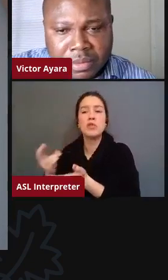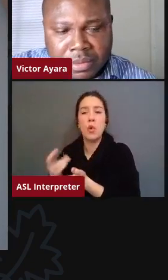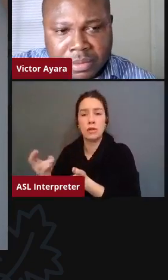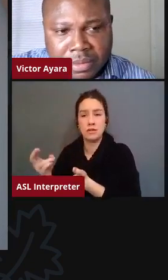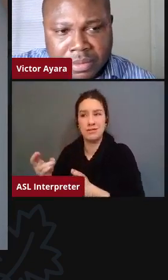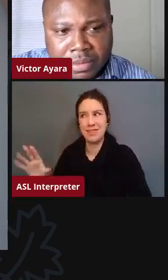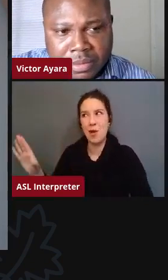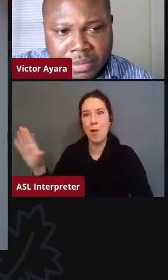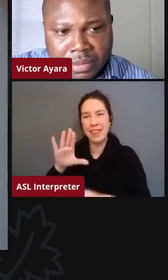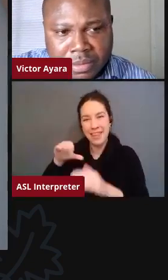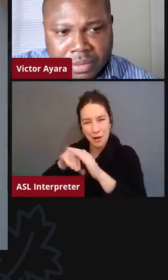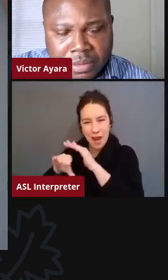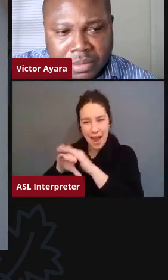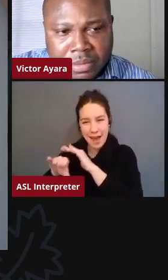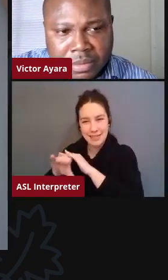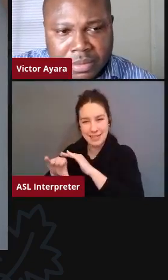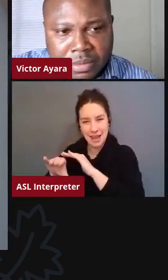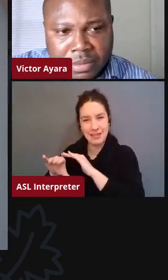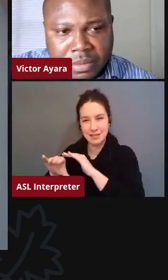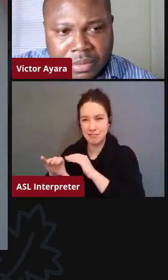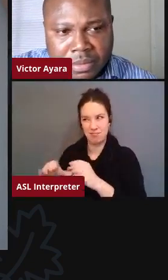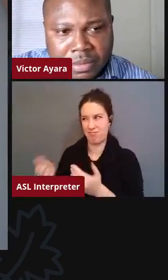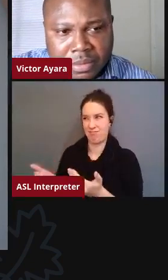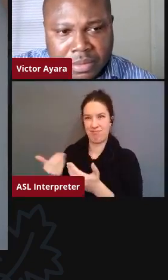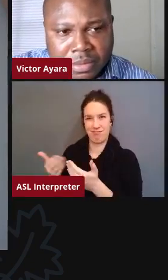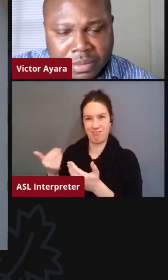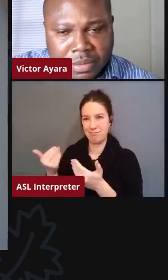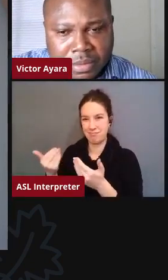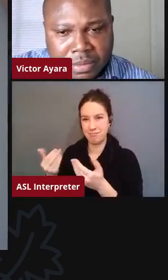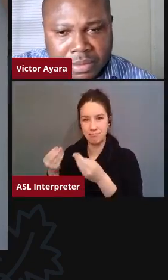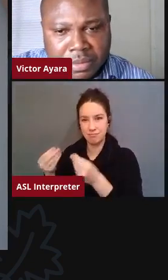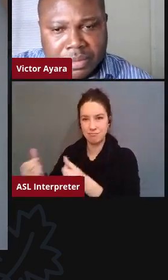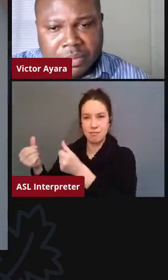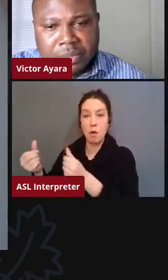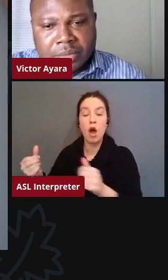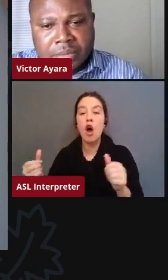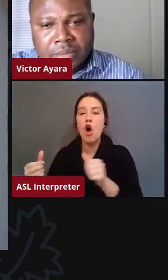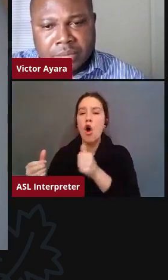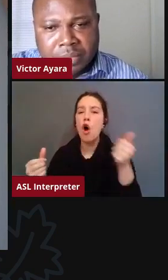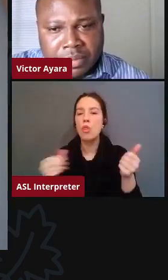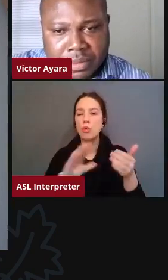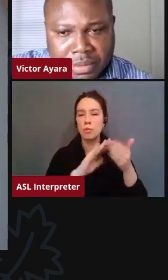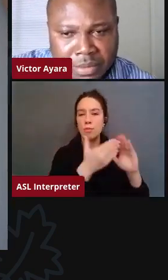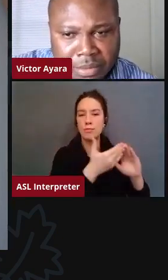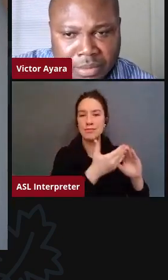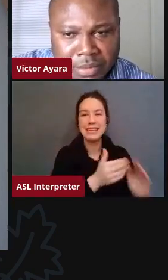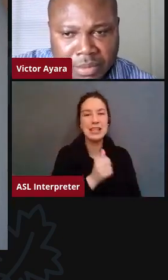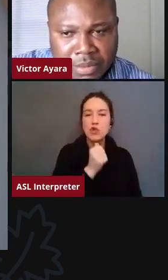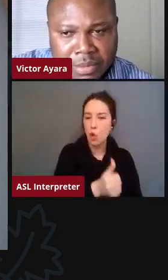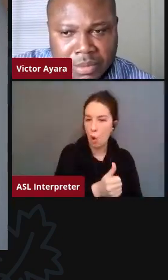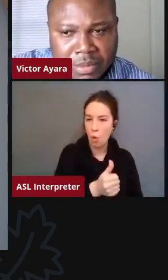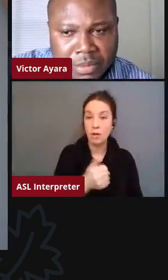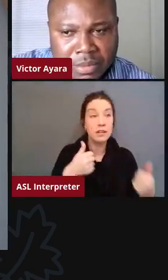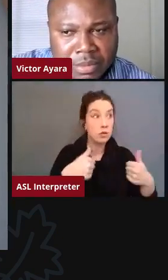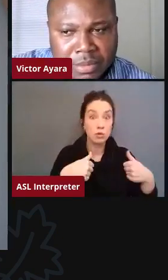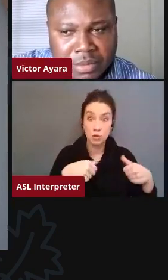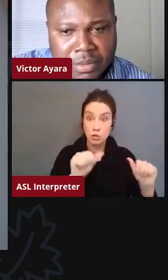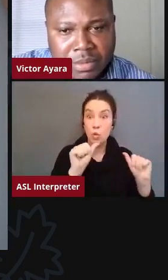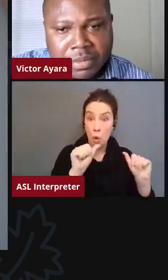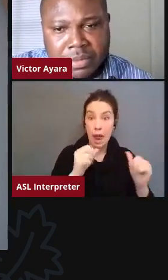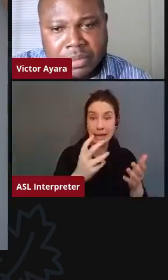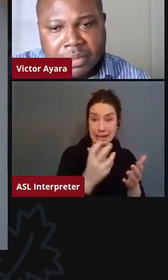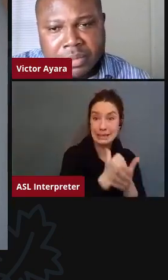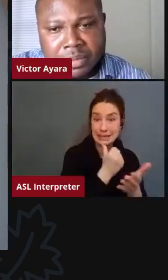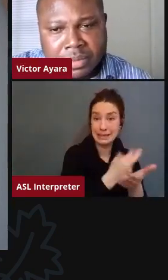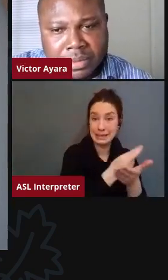access to all of those things that they need. And then there are other people that don't. They're trying to get access to them, but they're peaking,